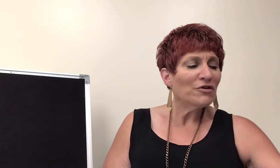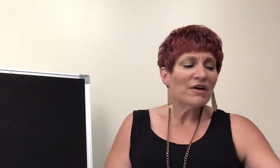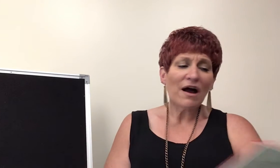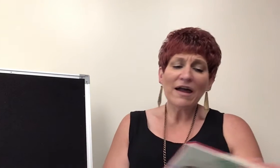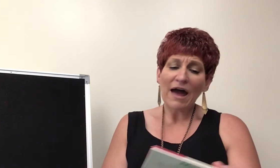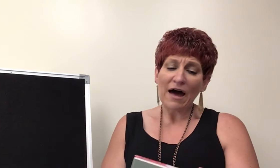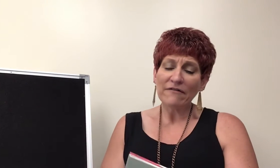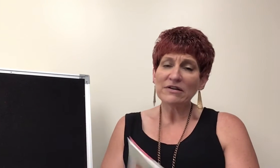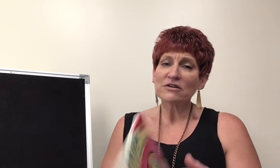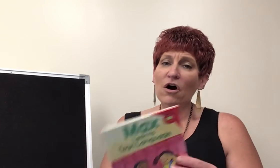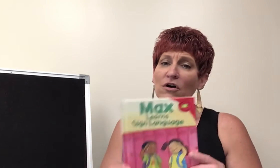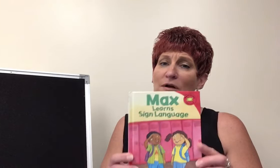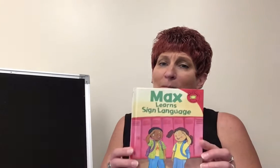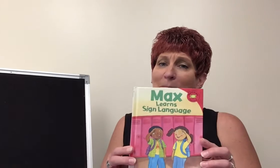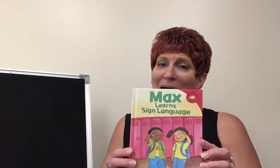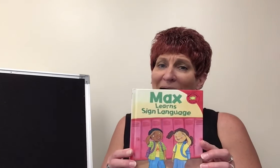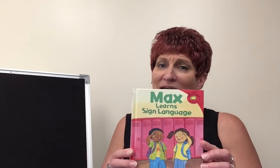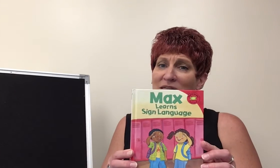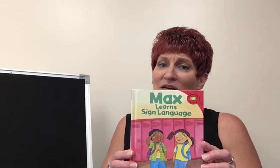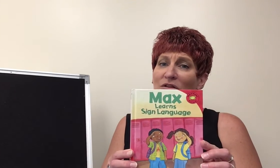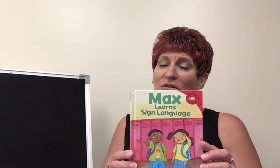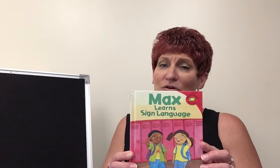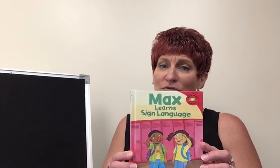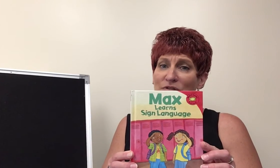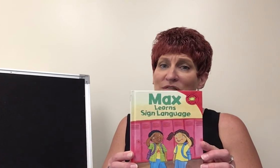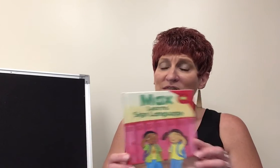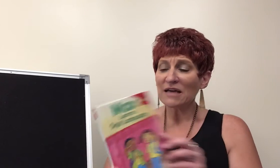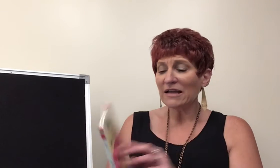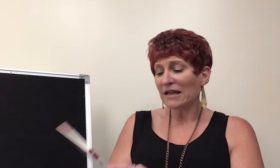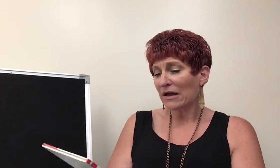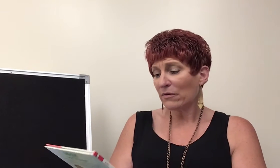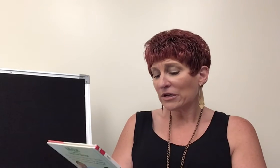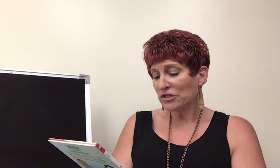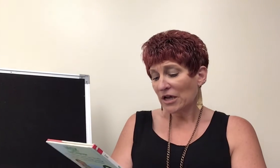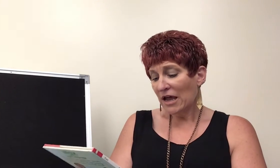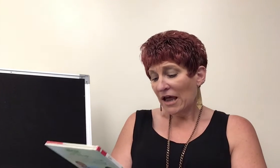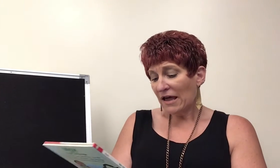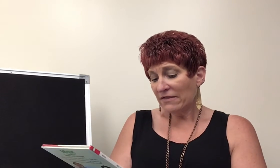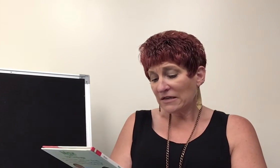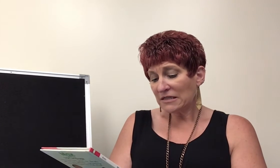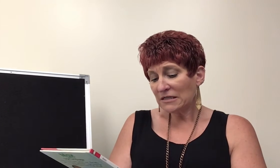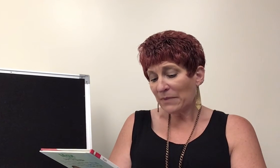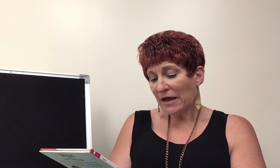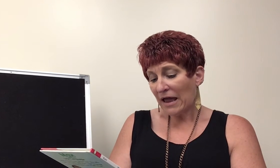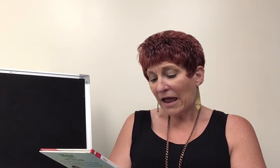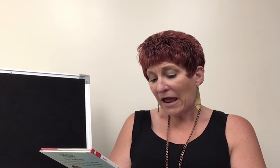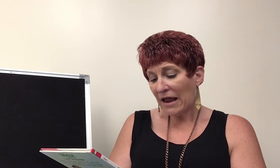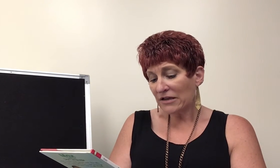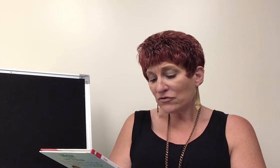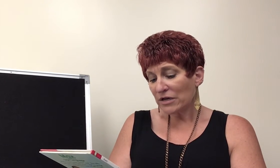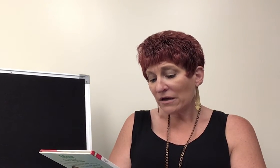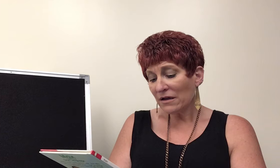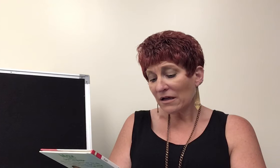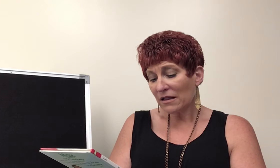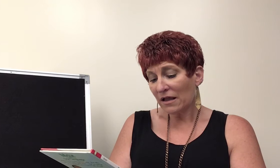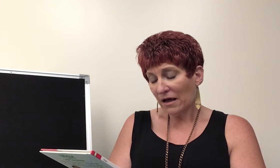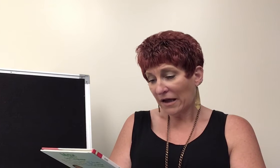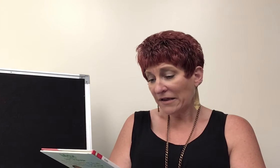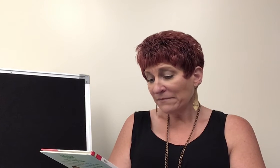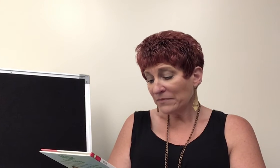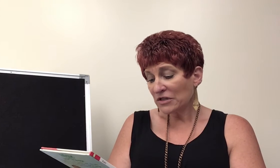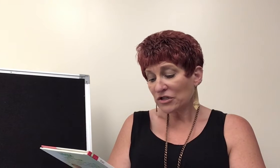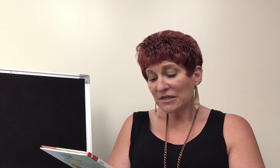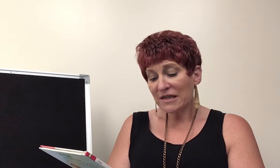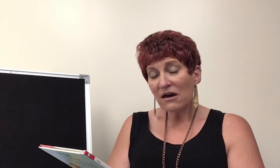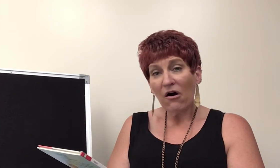the book that I have is called Max Learns Sign Language, and this is by Adria